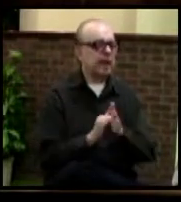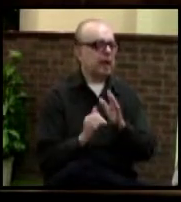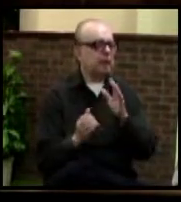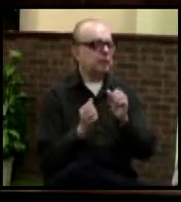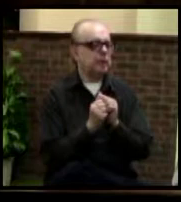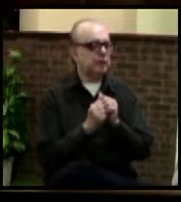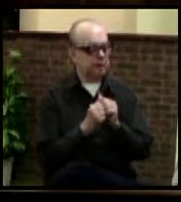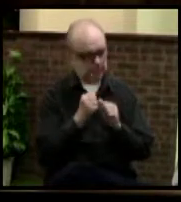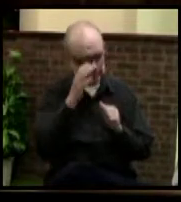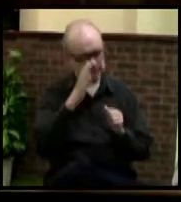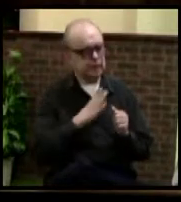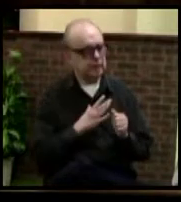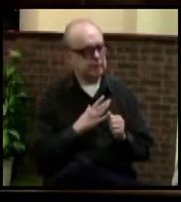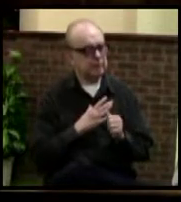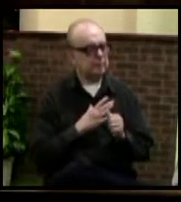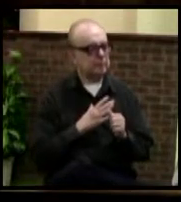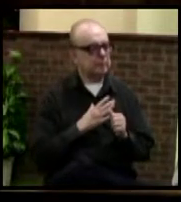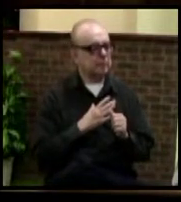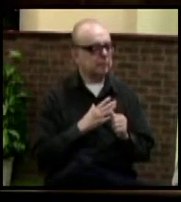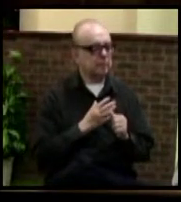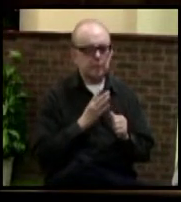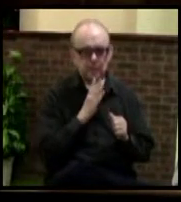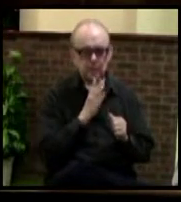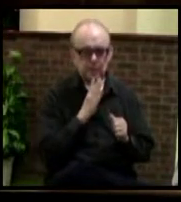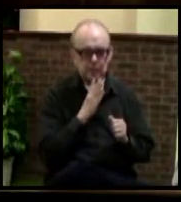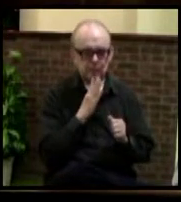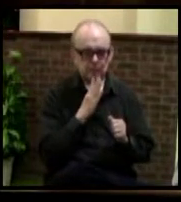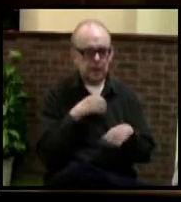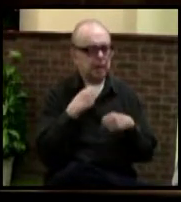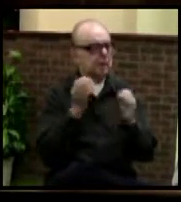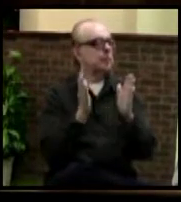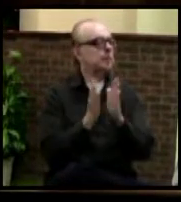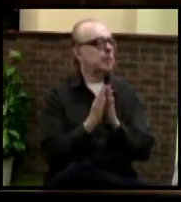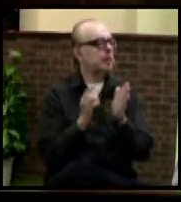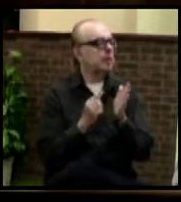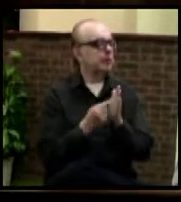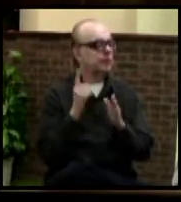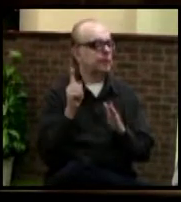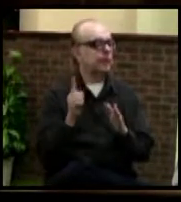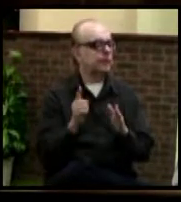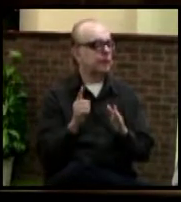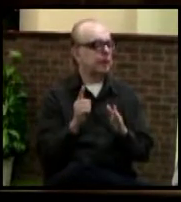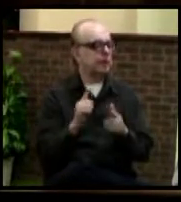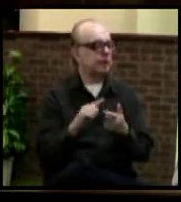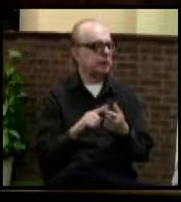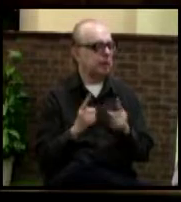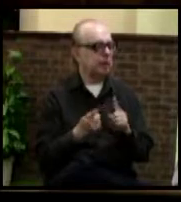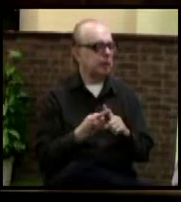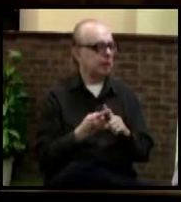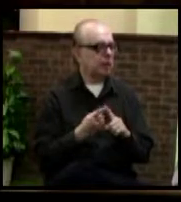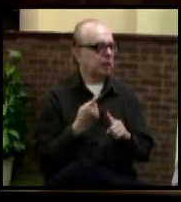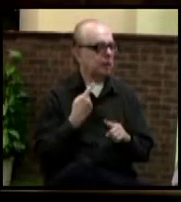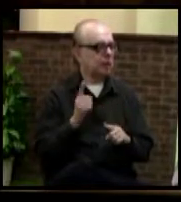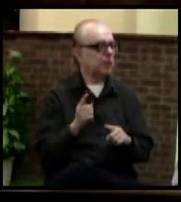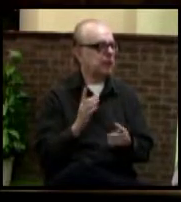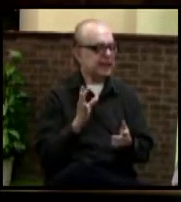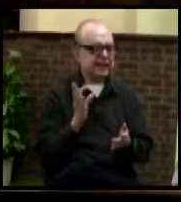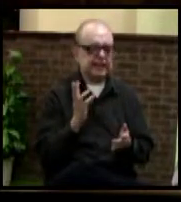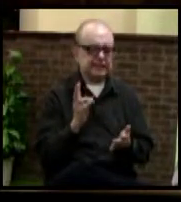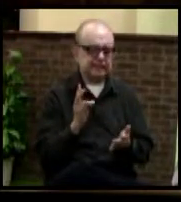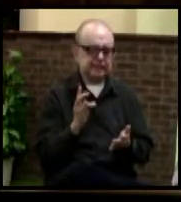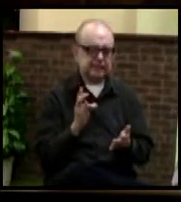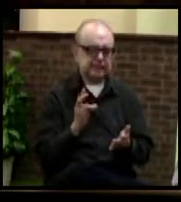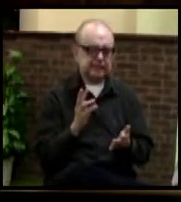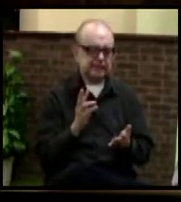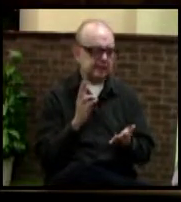and I communicate was talking and was putting out a prayer request for a friend of hers whose sixth grade little